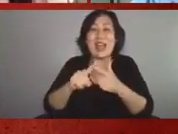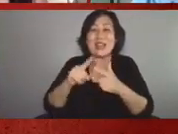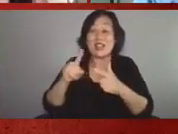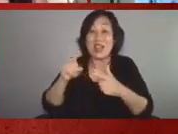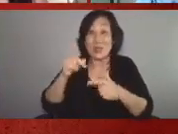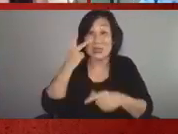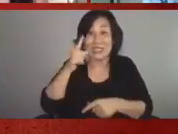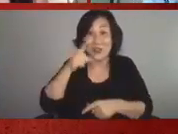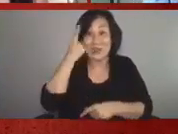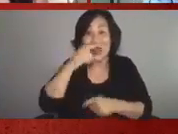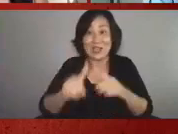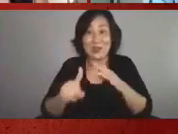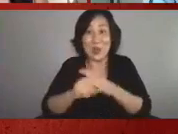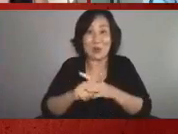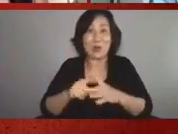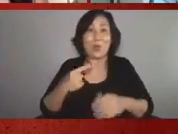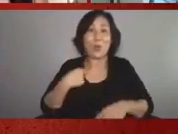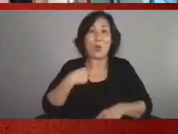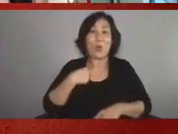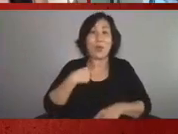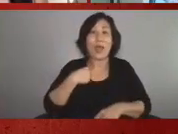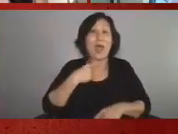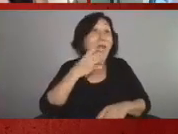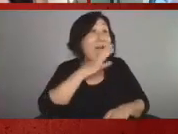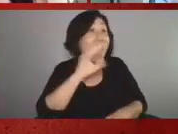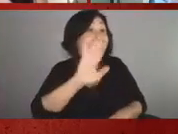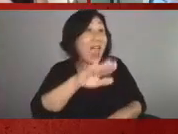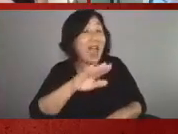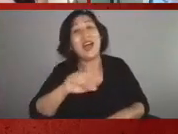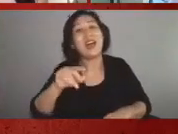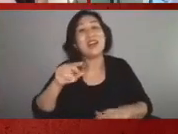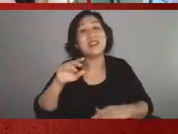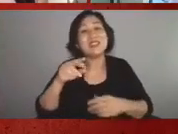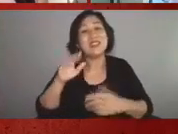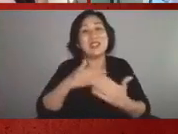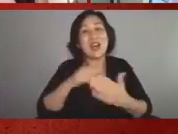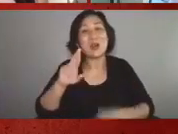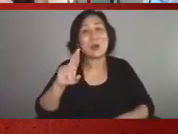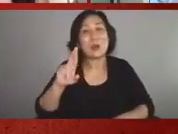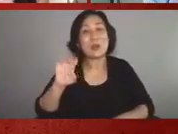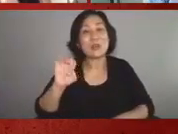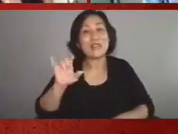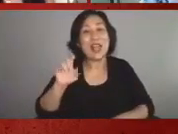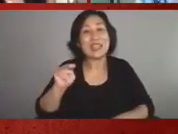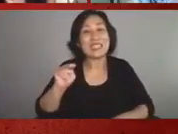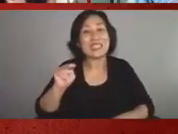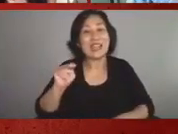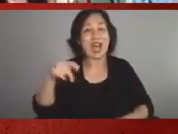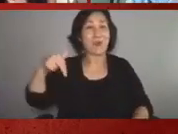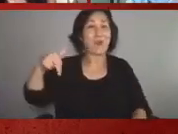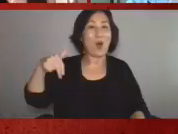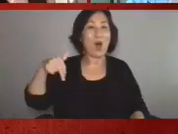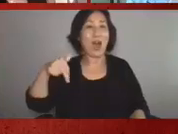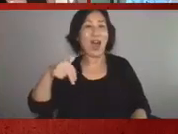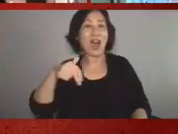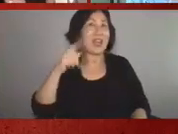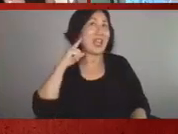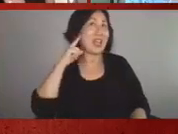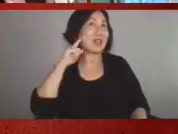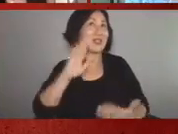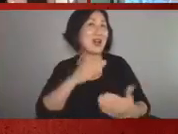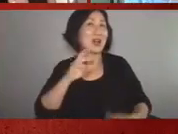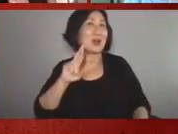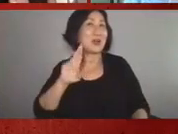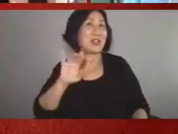payoff. It's a huge payoff when you come on that screen. Like when we went to the premiere, and reflection.